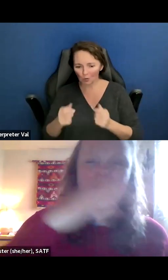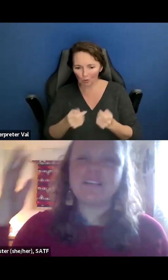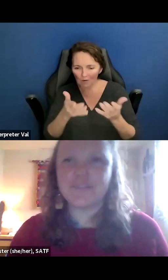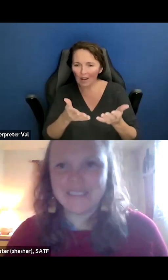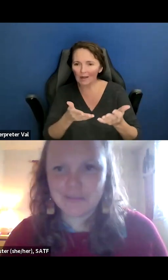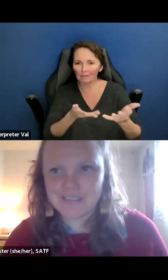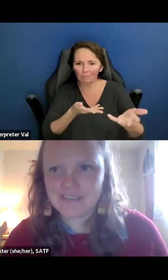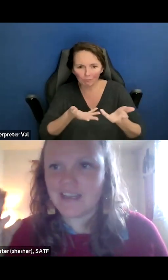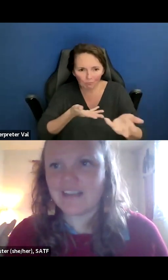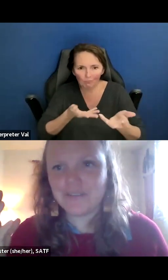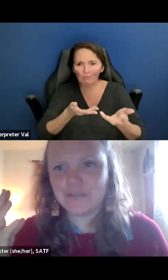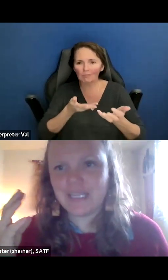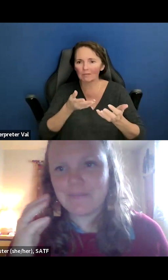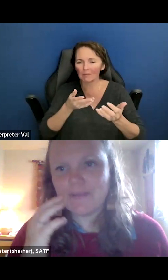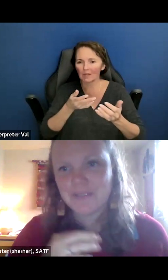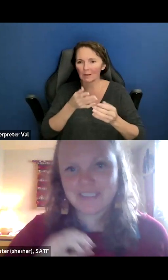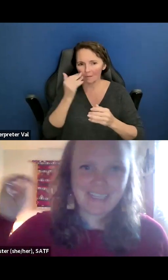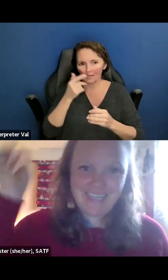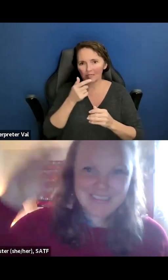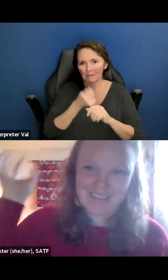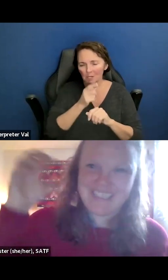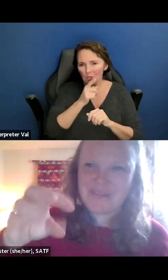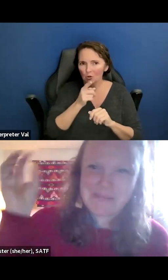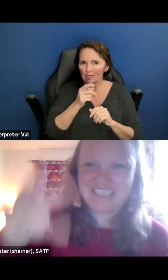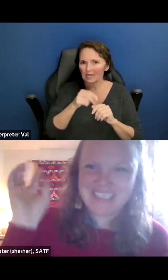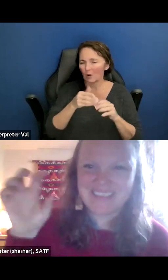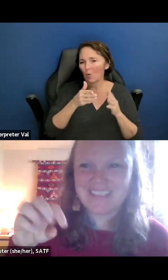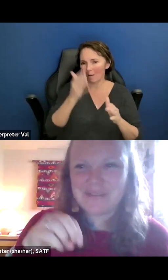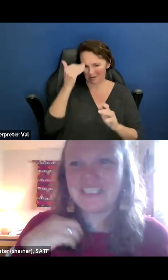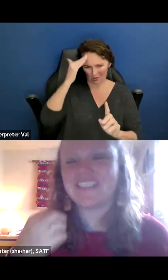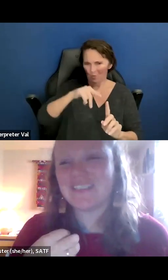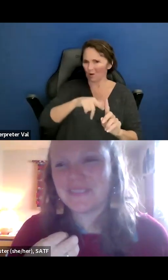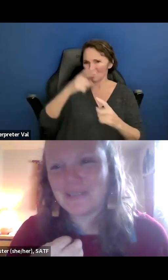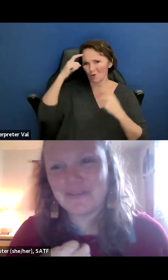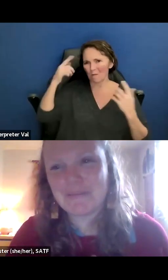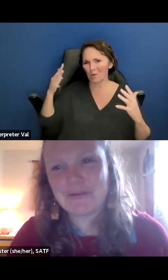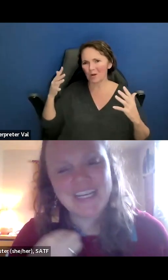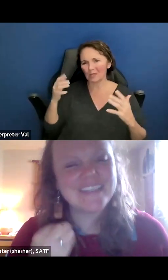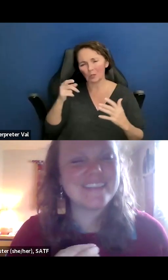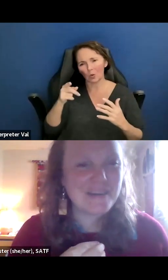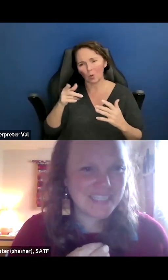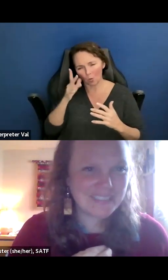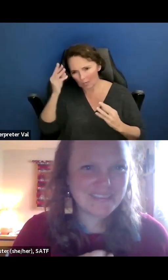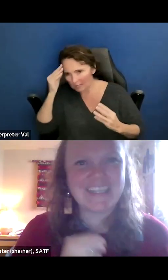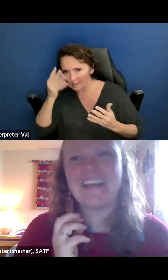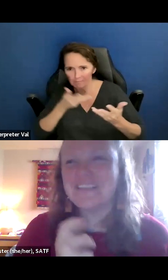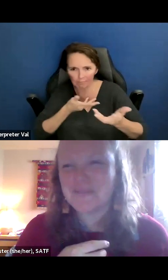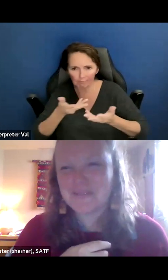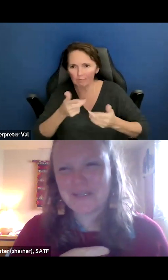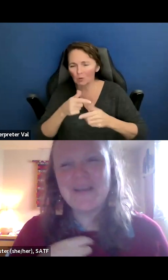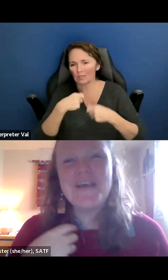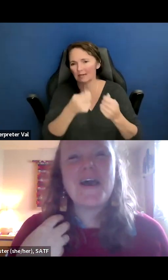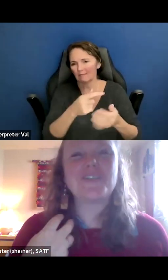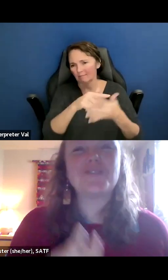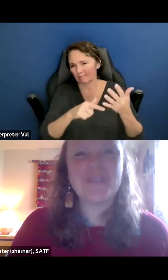said all of the resources, and that can feel like maybe we're just like, here's all the information in a really overwhelming way. And that's not what that looks like. Again, these